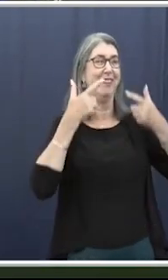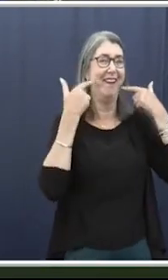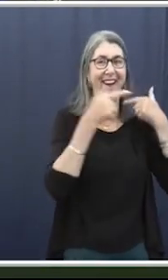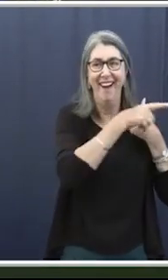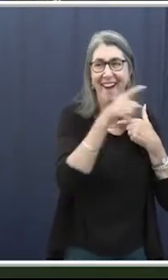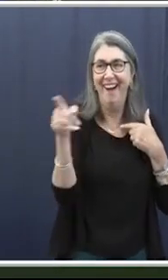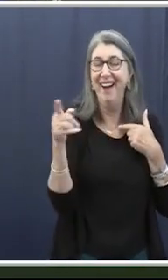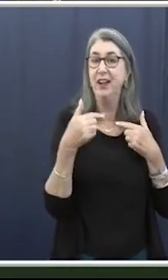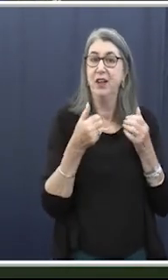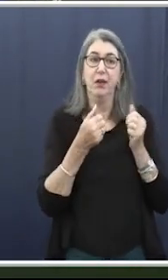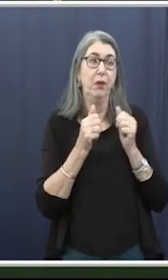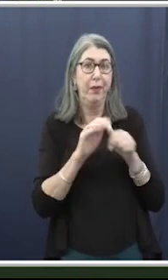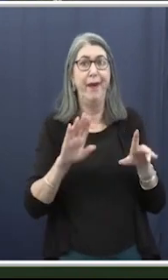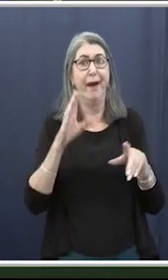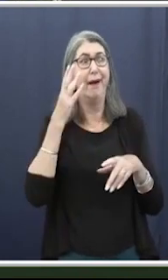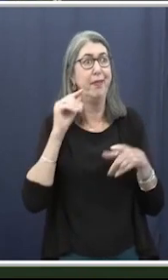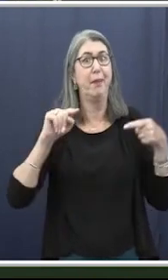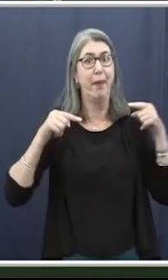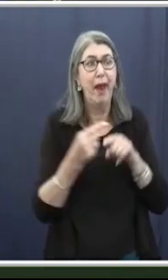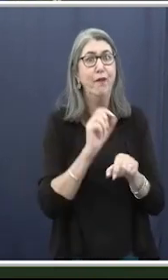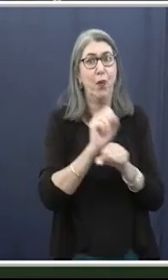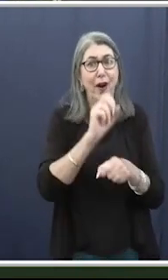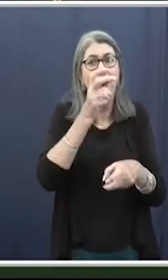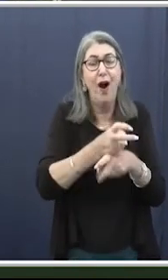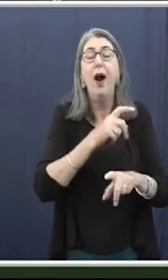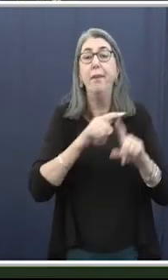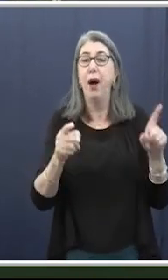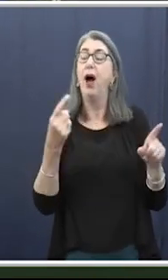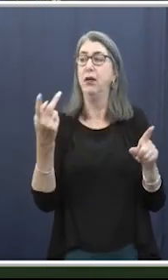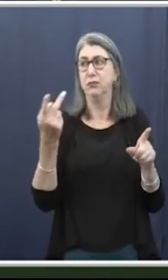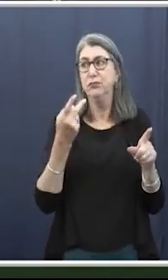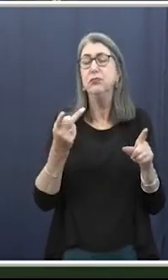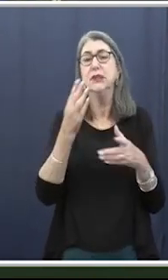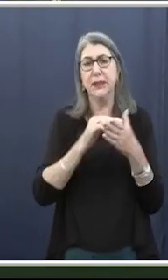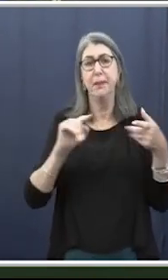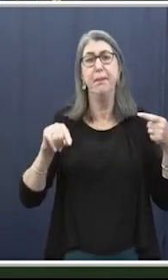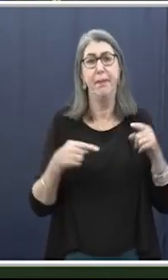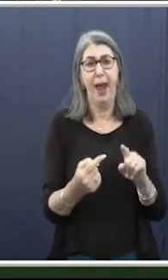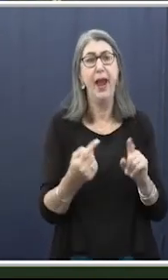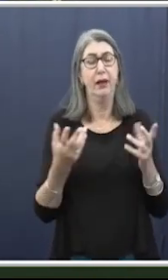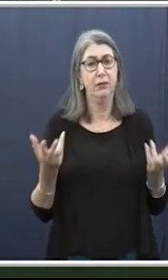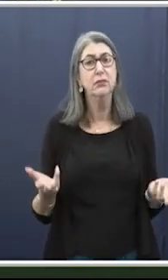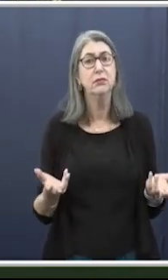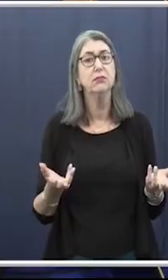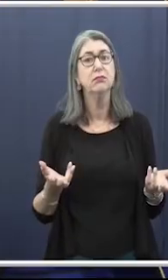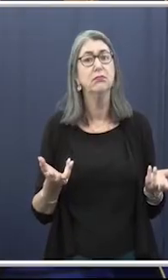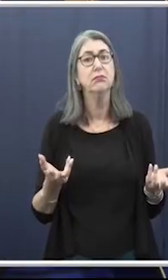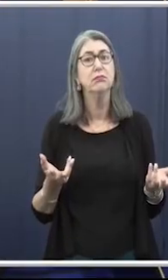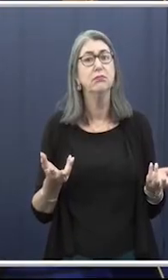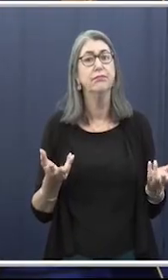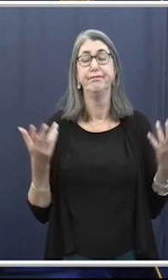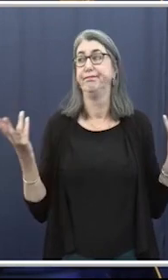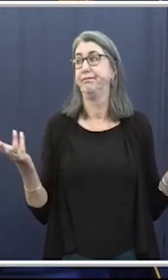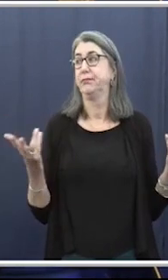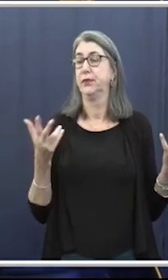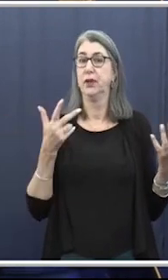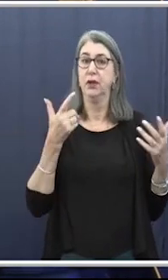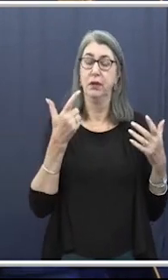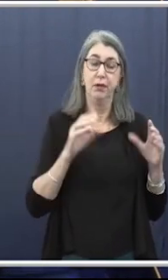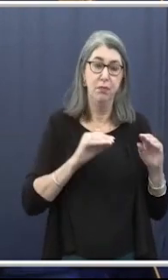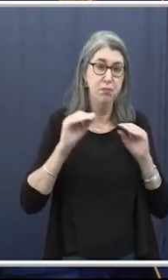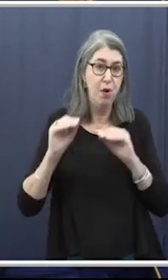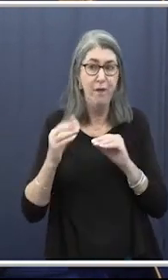without going through the pain, but I know that we have been through some pain moving, you know, three big